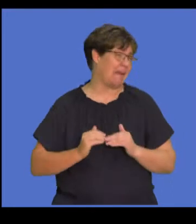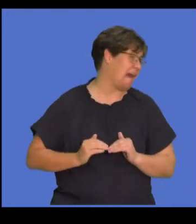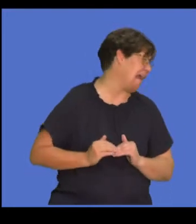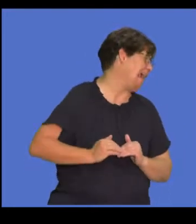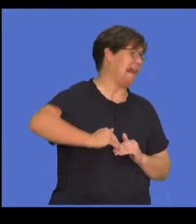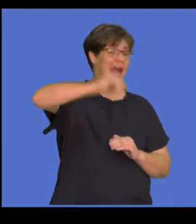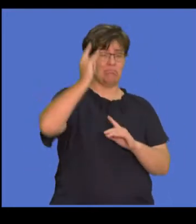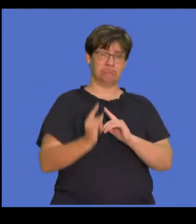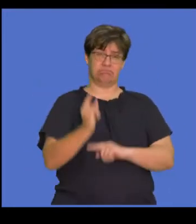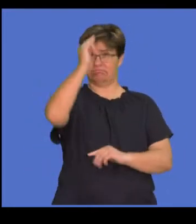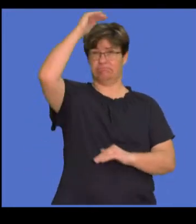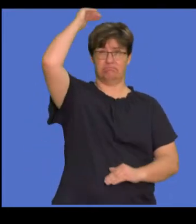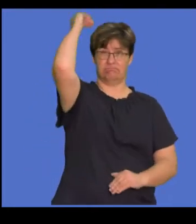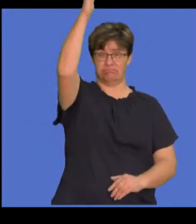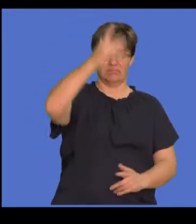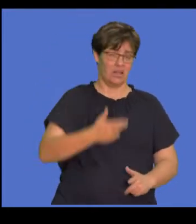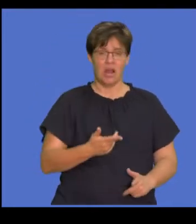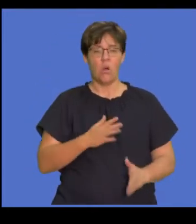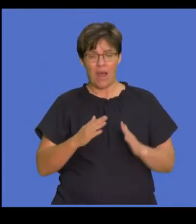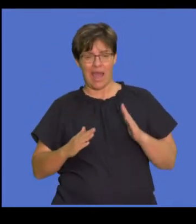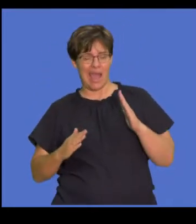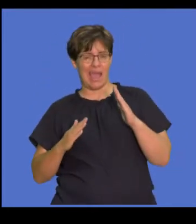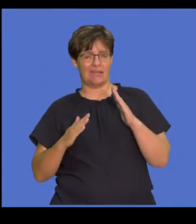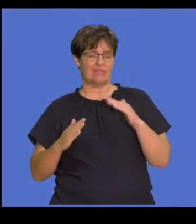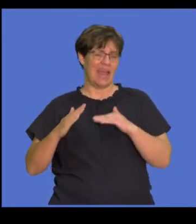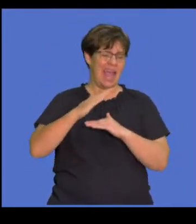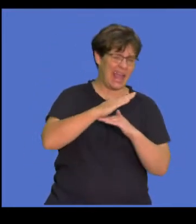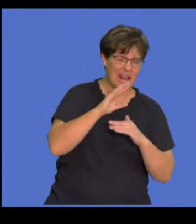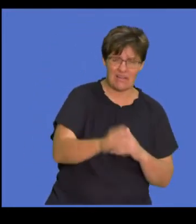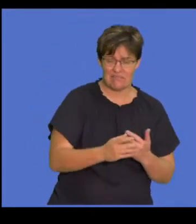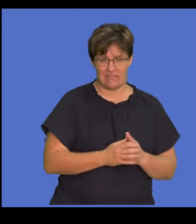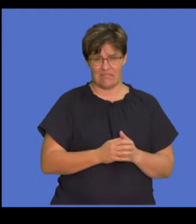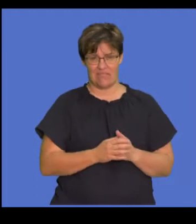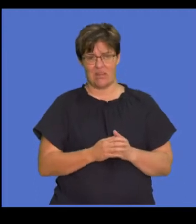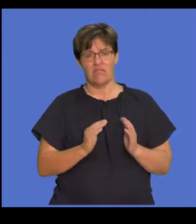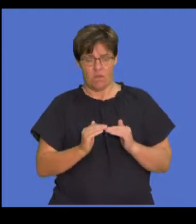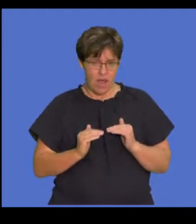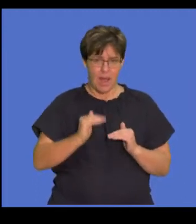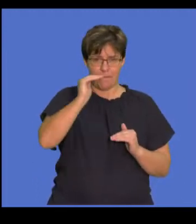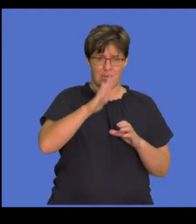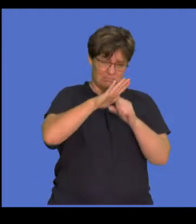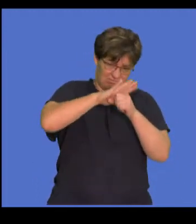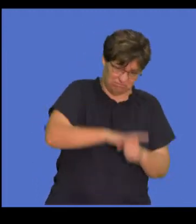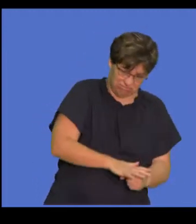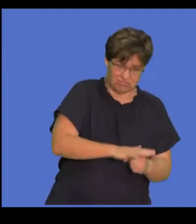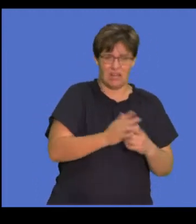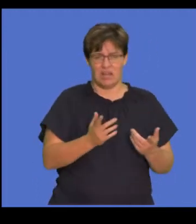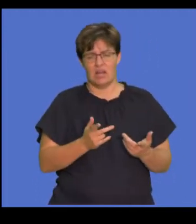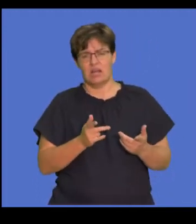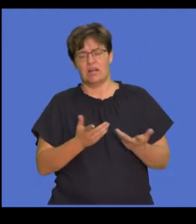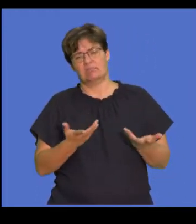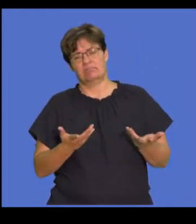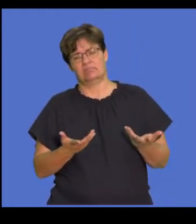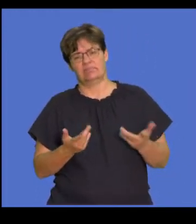use trigonometry to do that because there's angles of elevation, depression, there